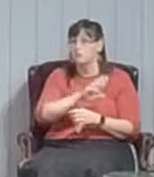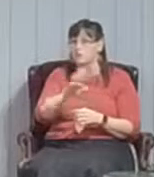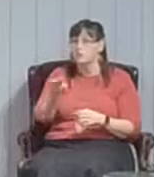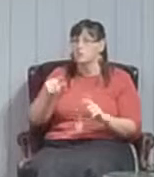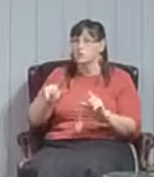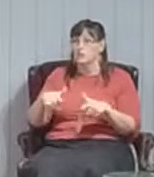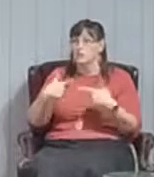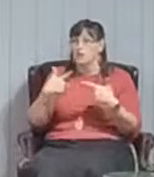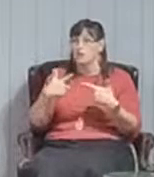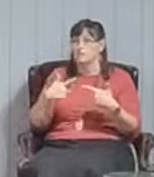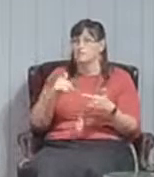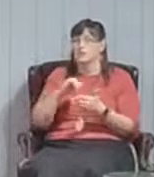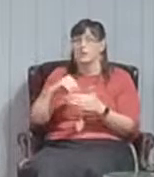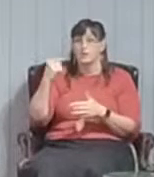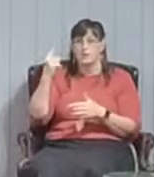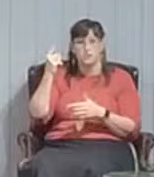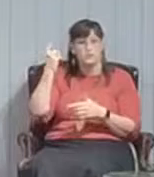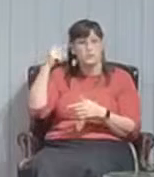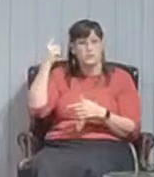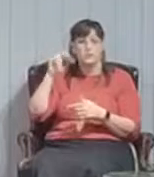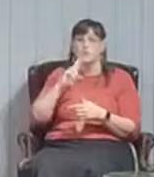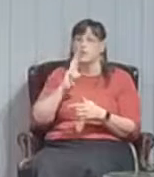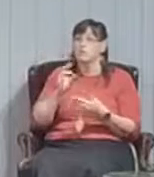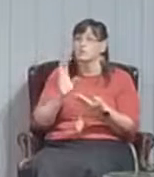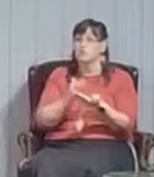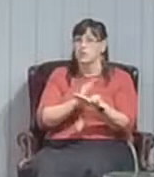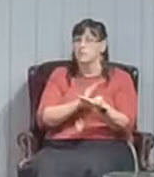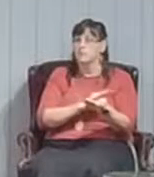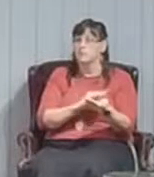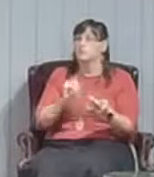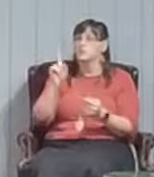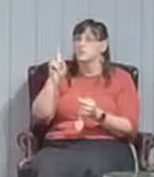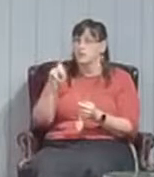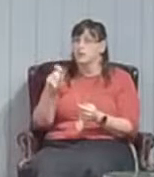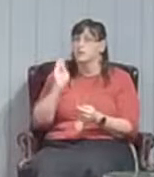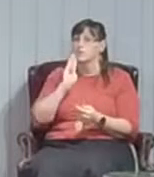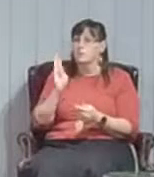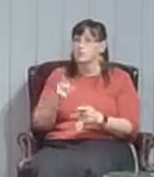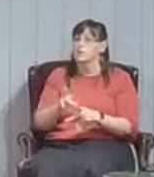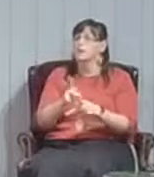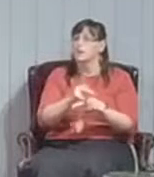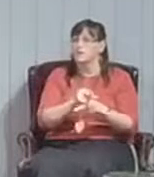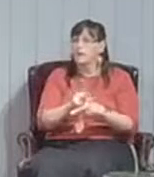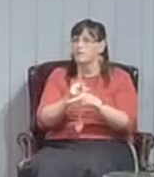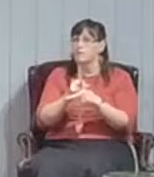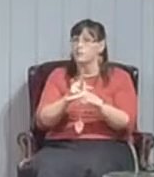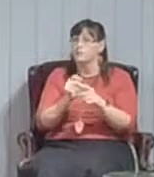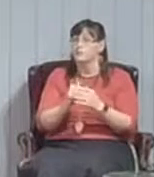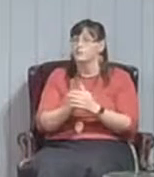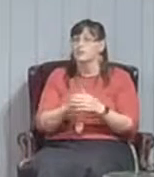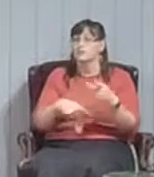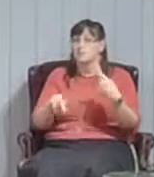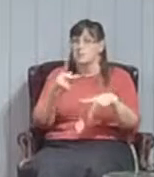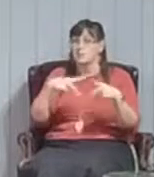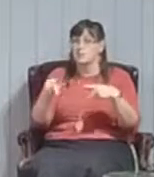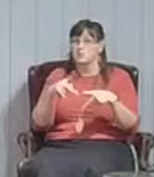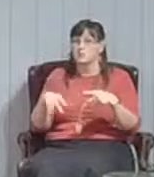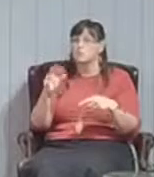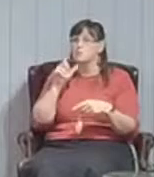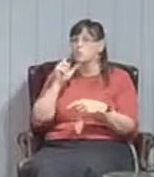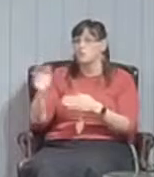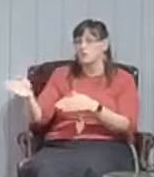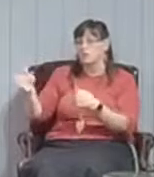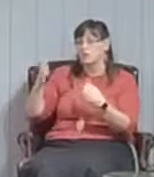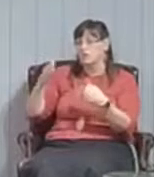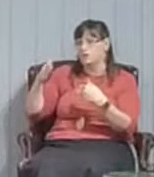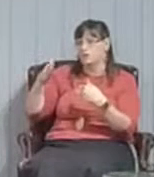sheep. You need to be just a little bit careful. Some of those people that are hanging around you, and some of those people